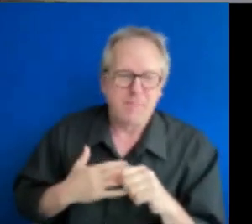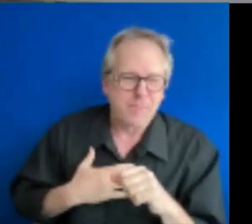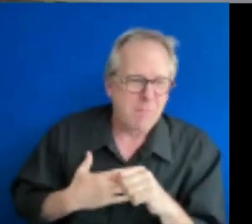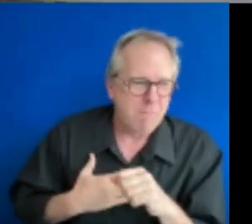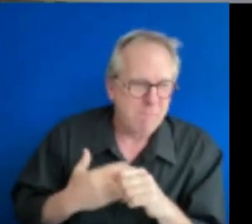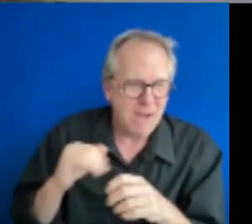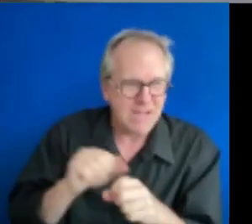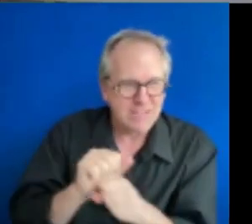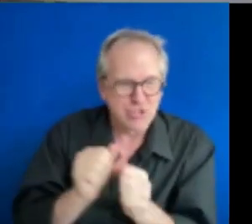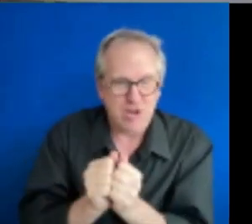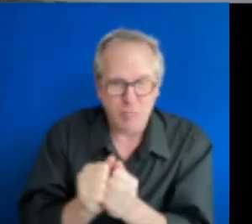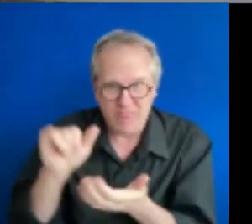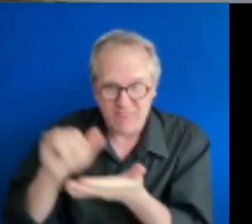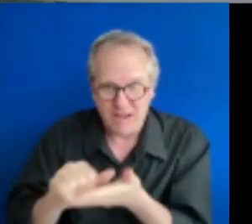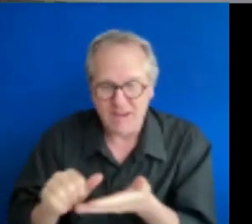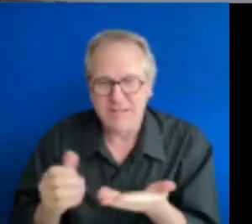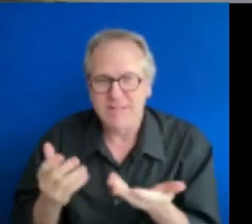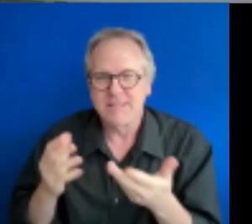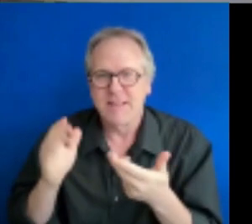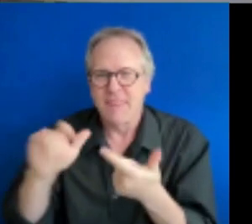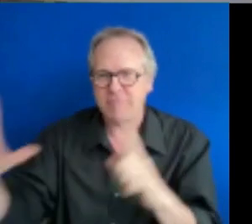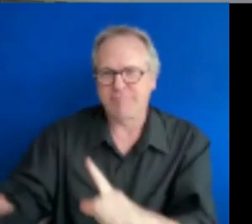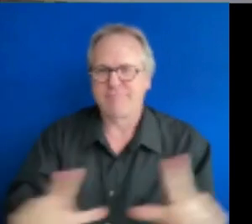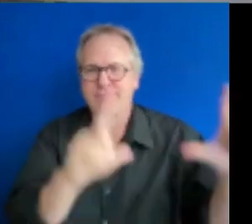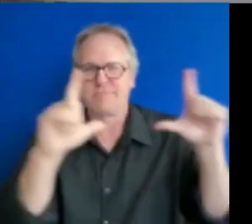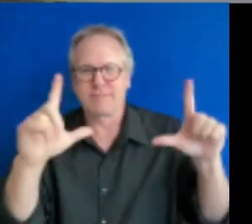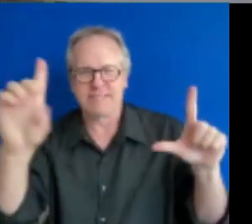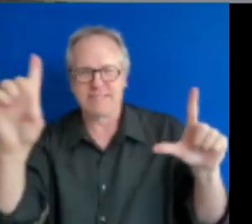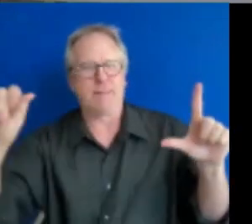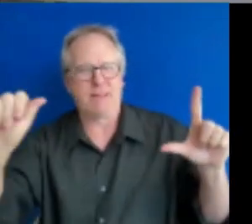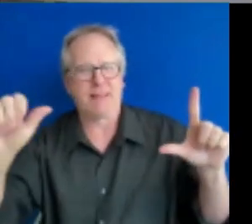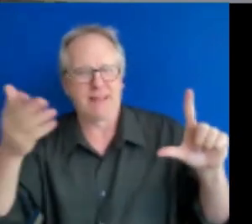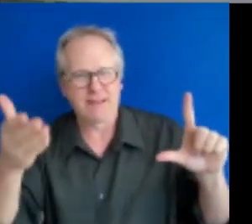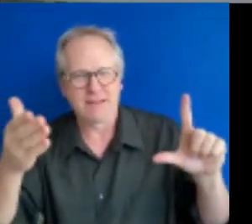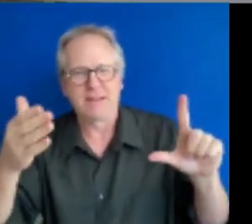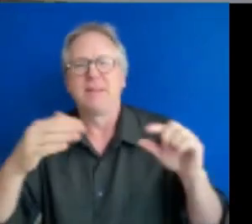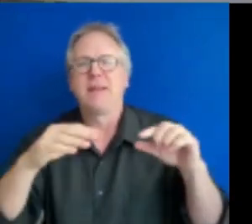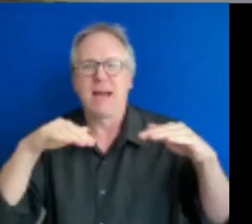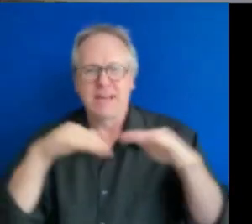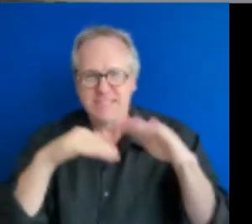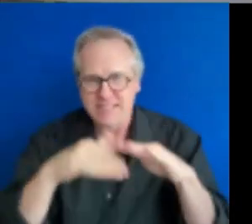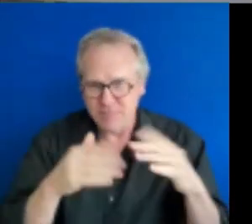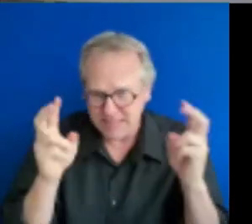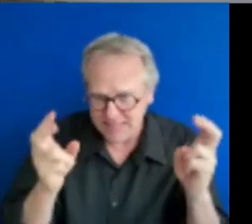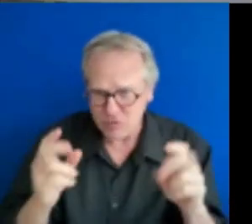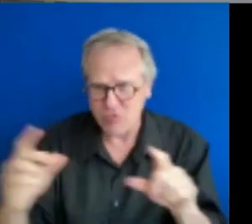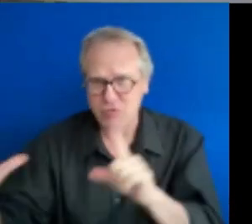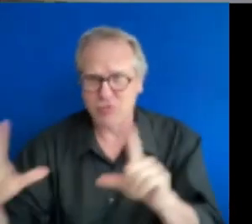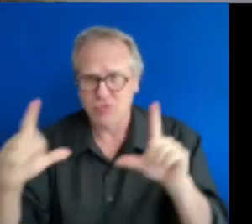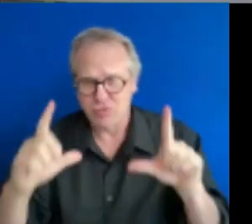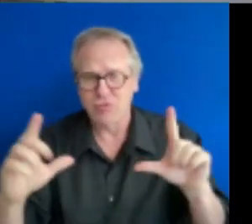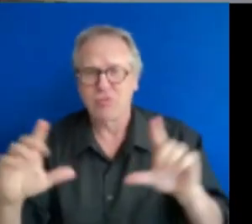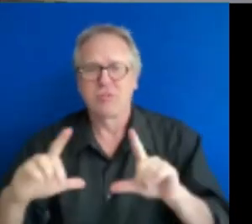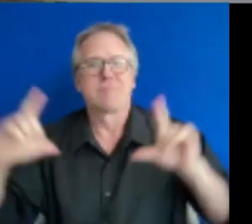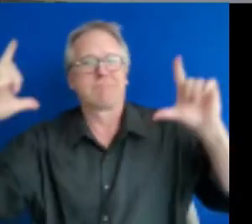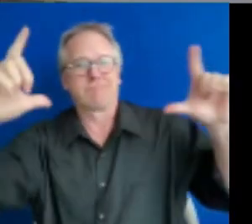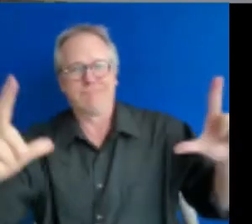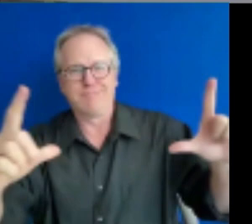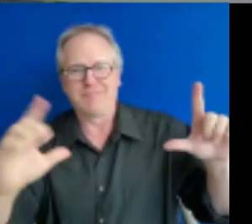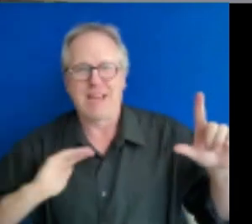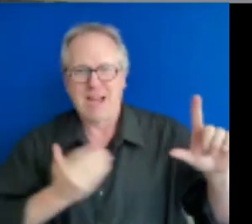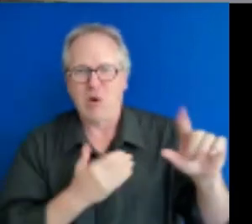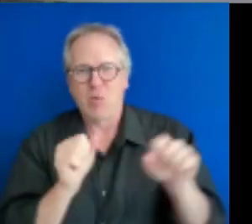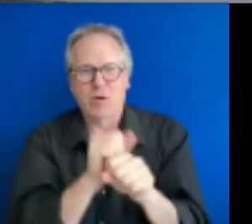is to really put that frame of disability and accessibility onto the work